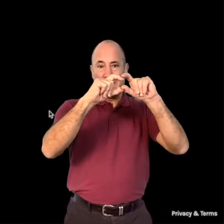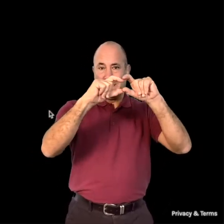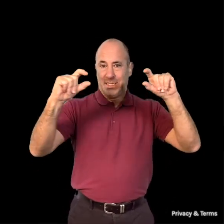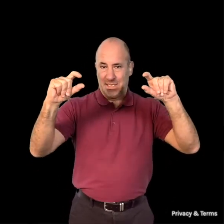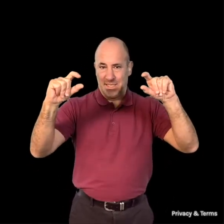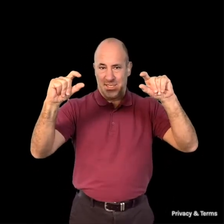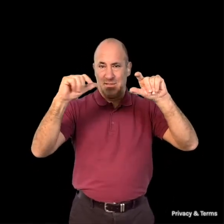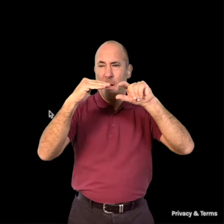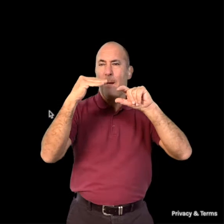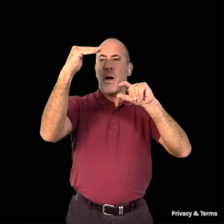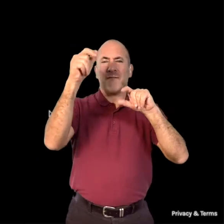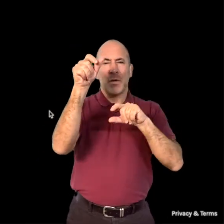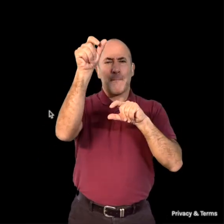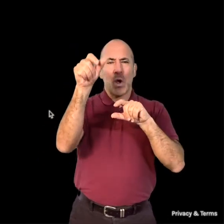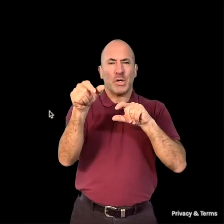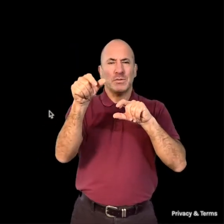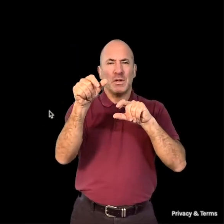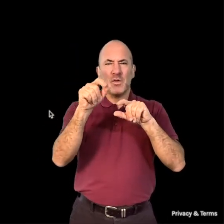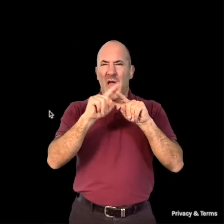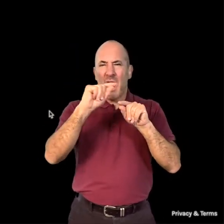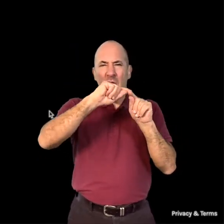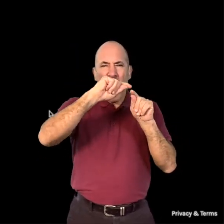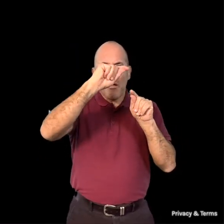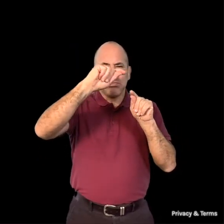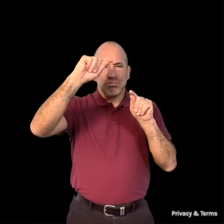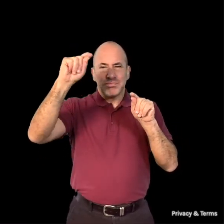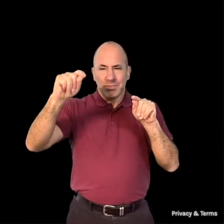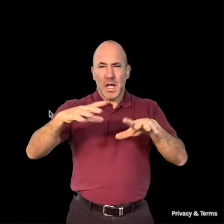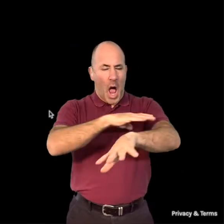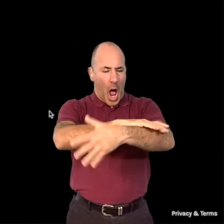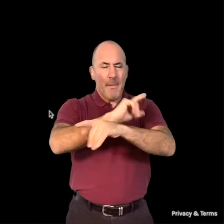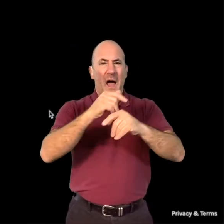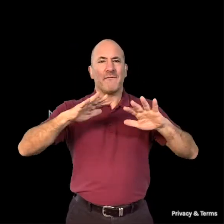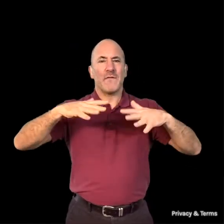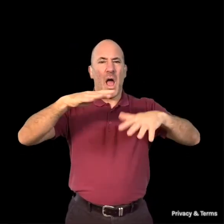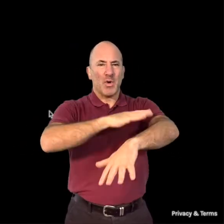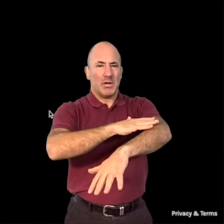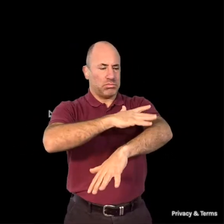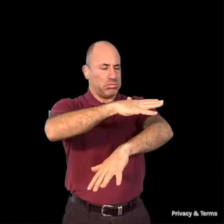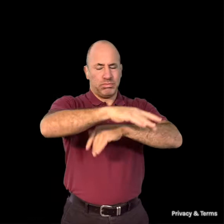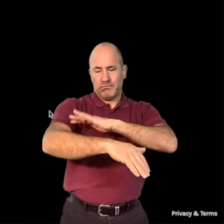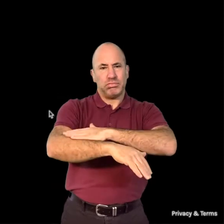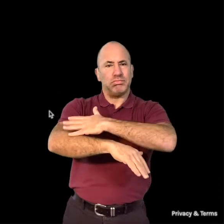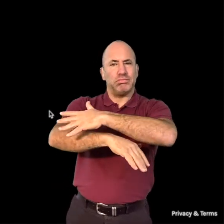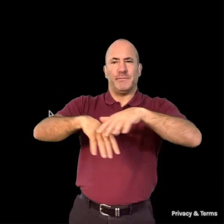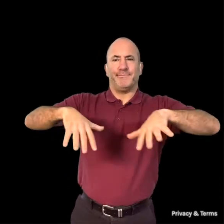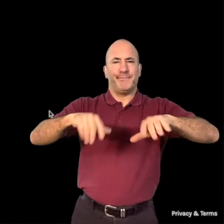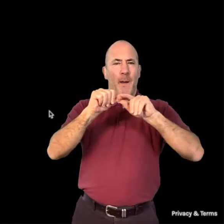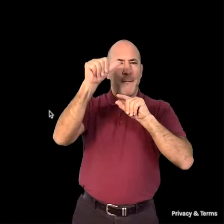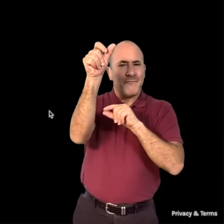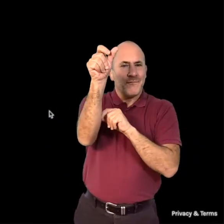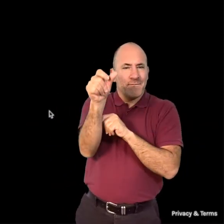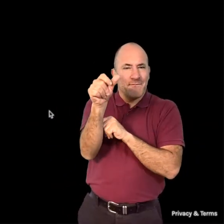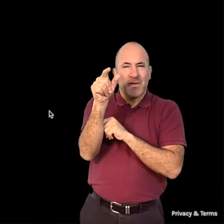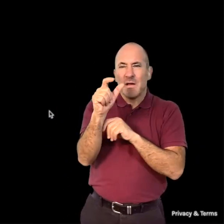picture of a person, like a line drawing, and vibrations coming off of their arms in different